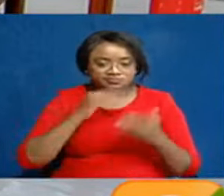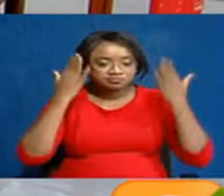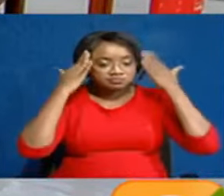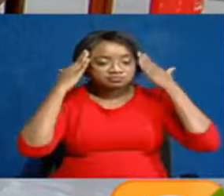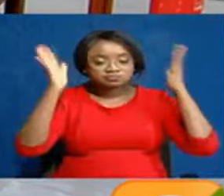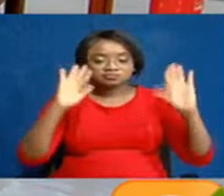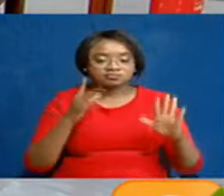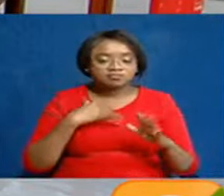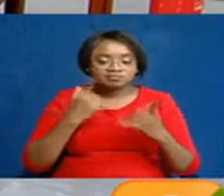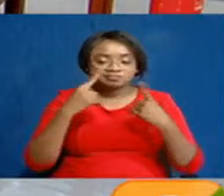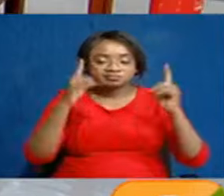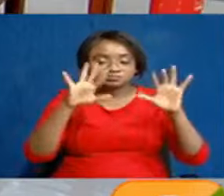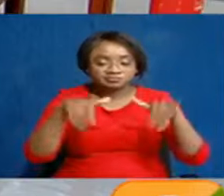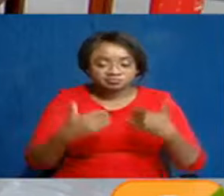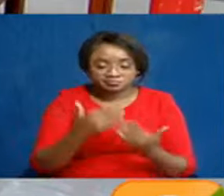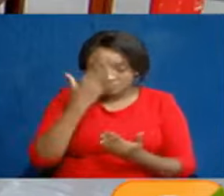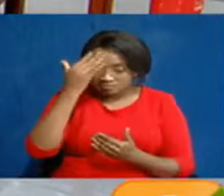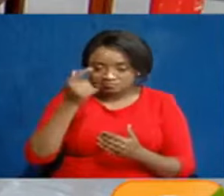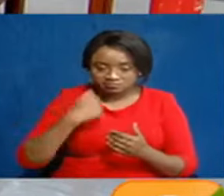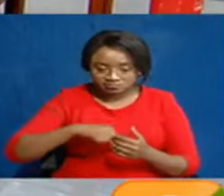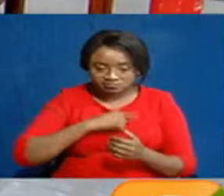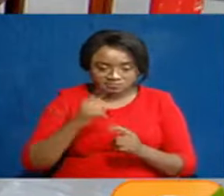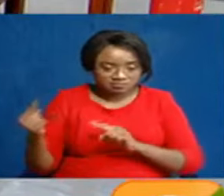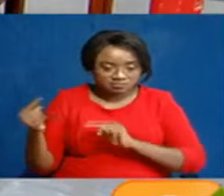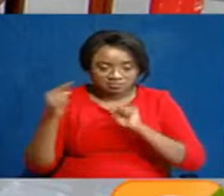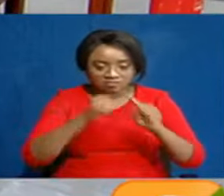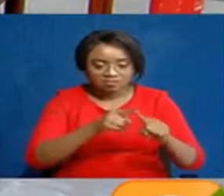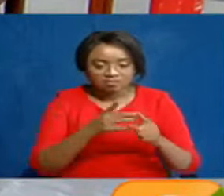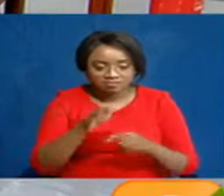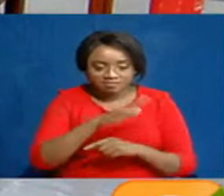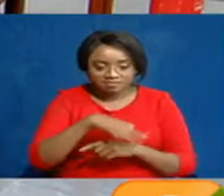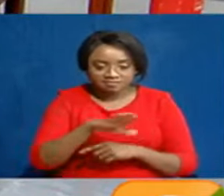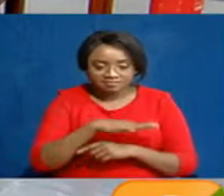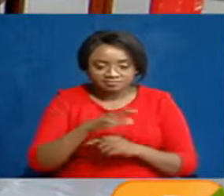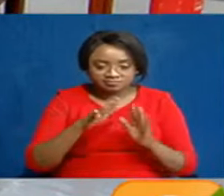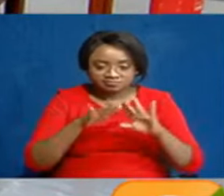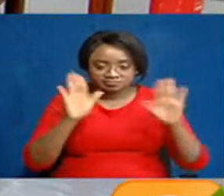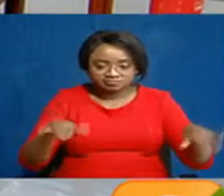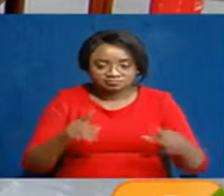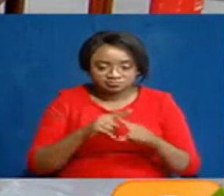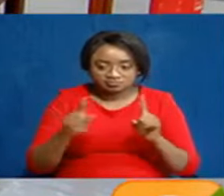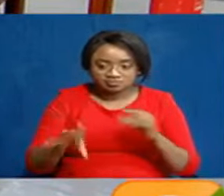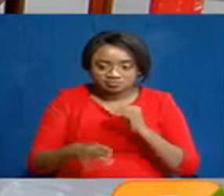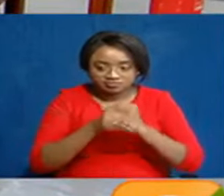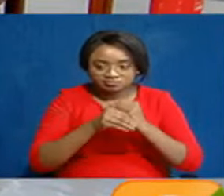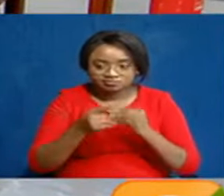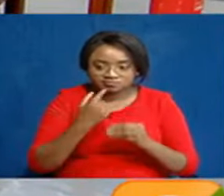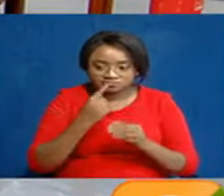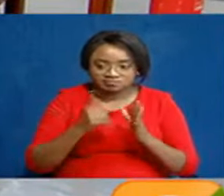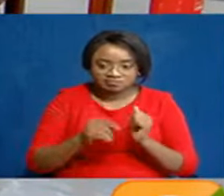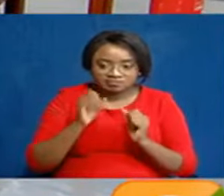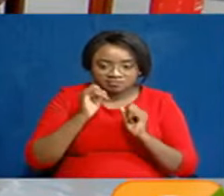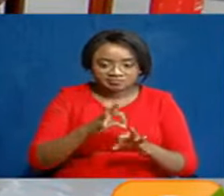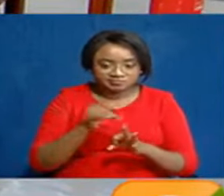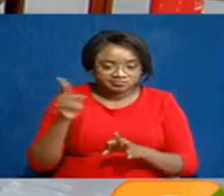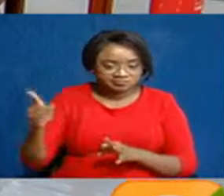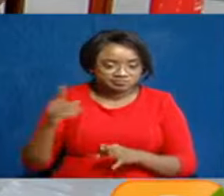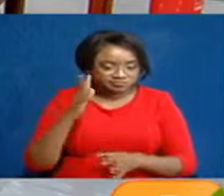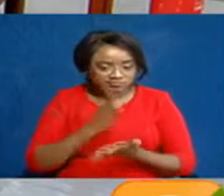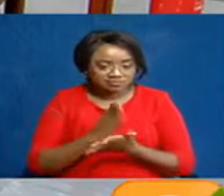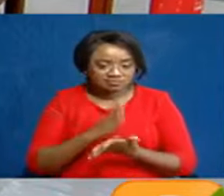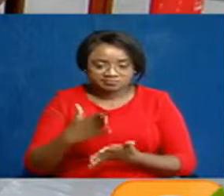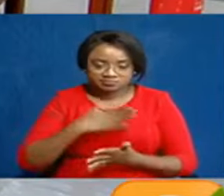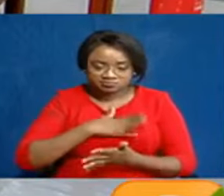get into definitive landscapes. No. But then they say, mzee, na vile hii kitu sasa ilikuwa yetu, iwe